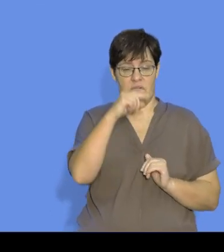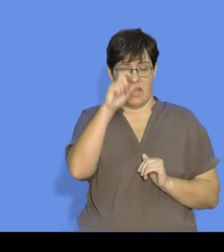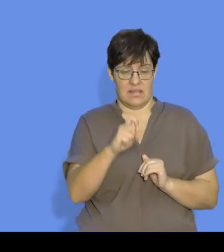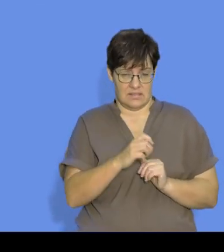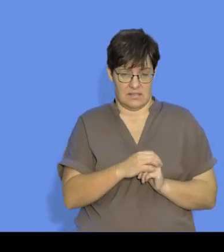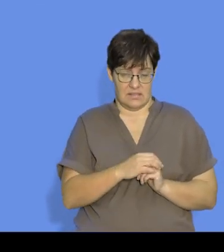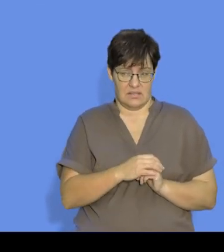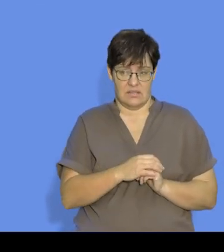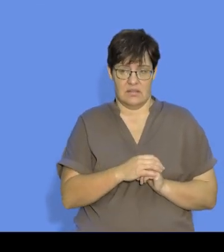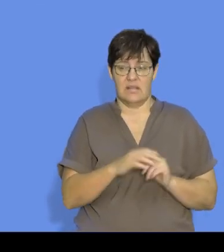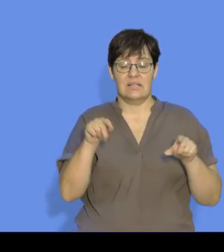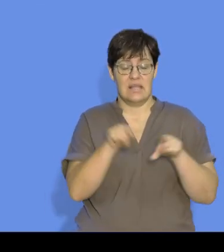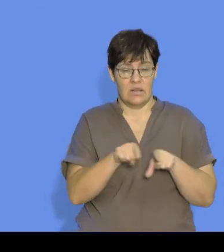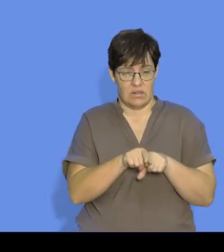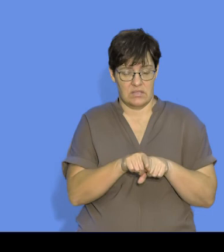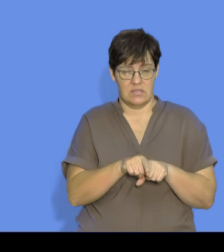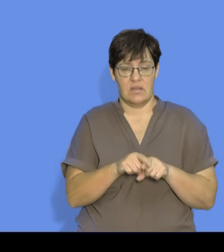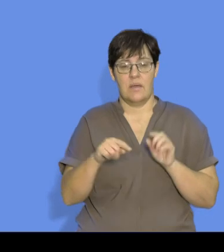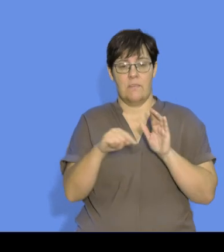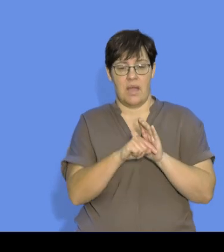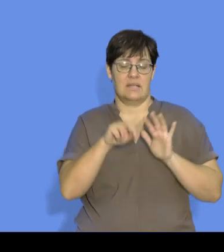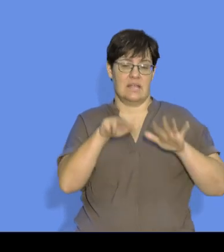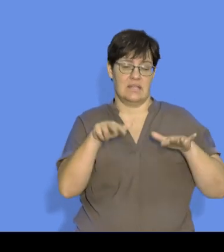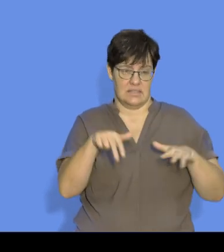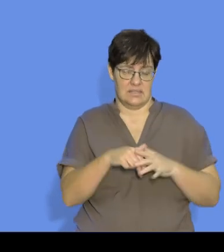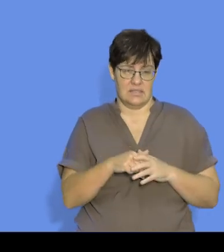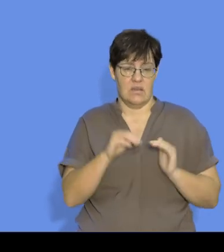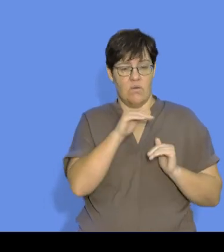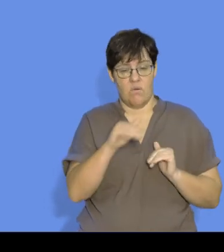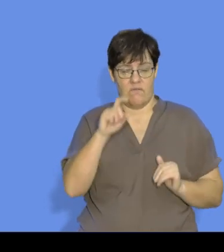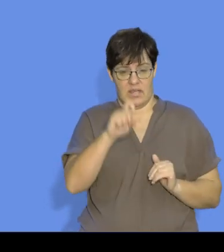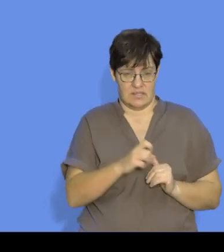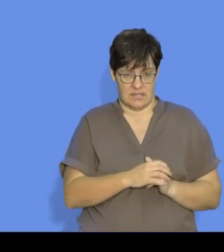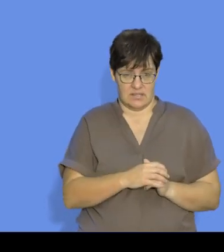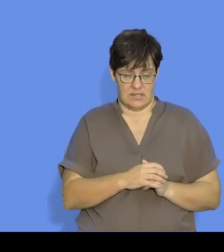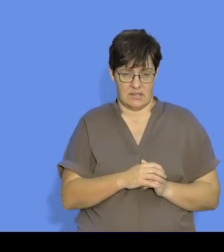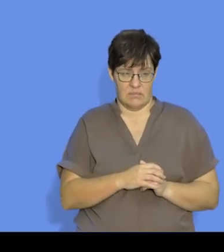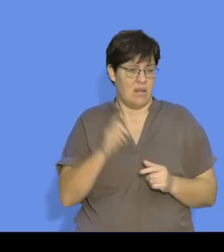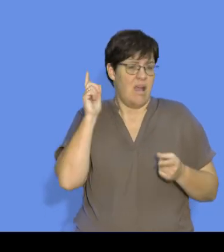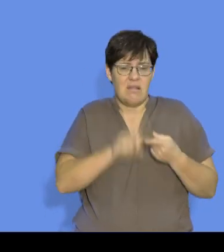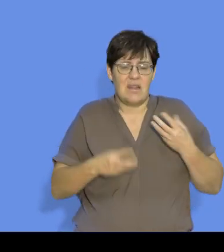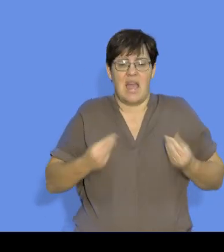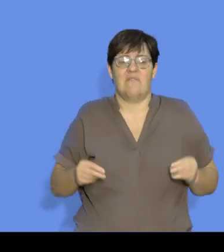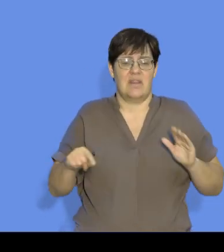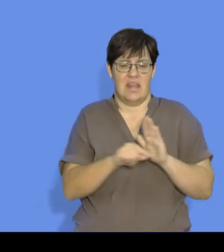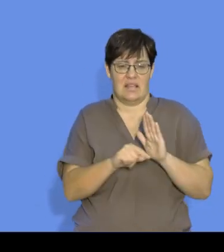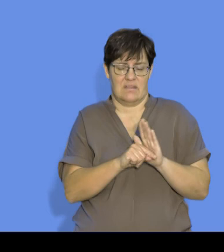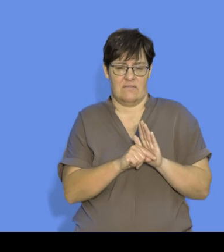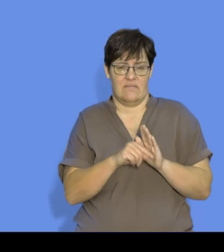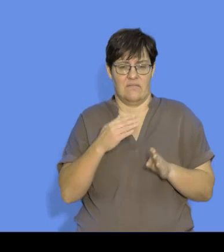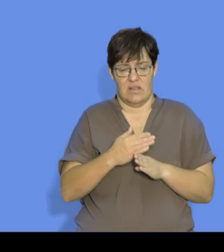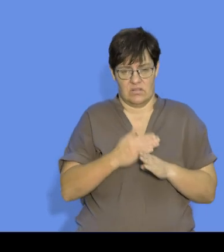of x is equals to minus 18 over x. But I can't have a